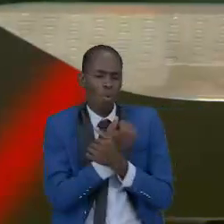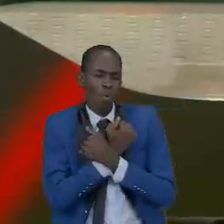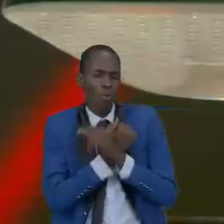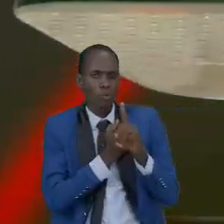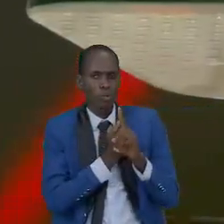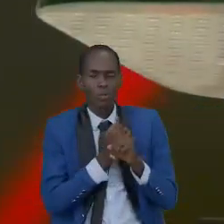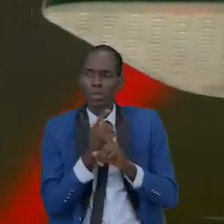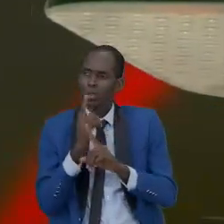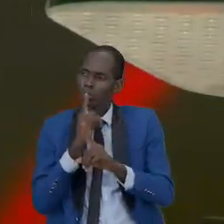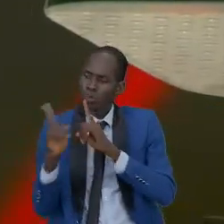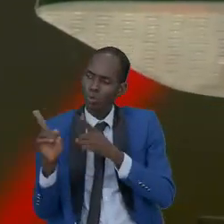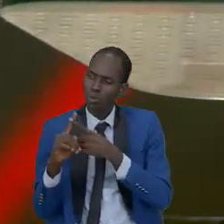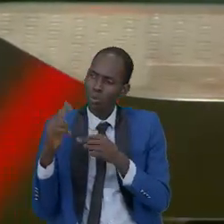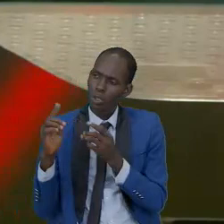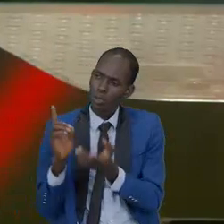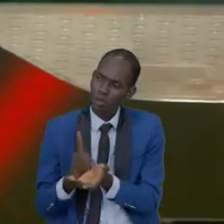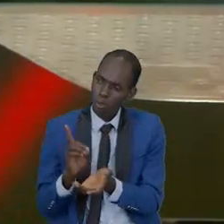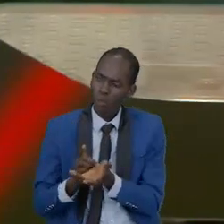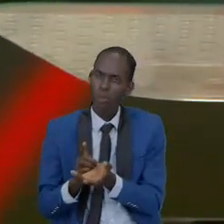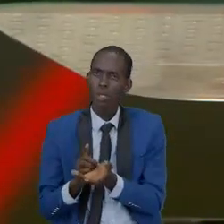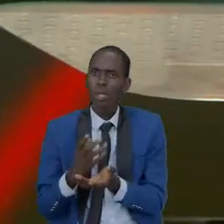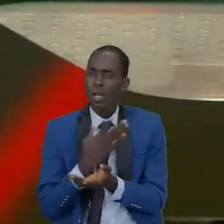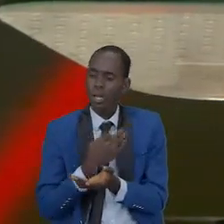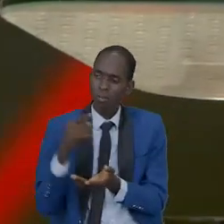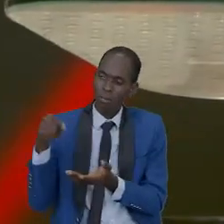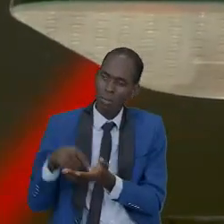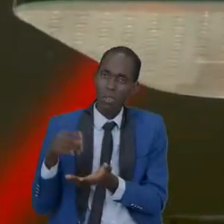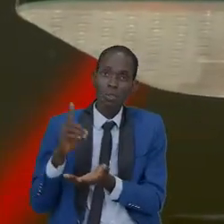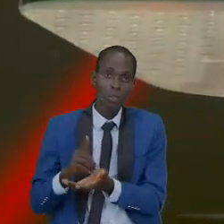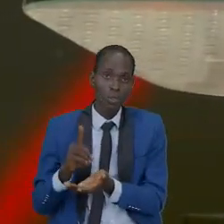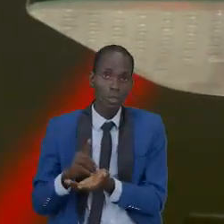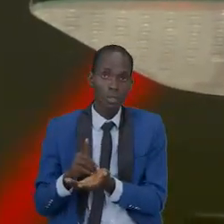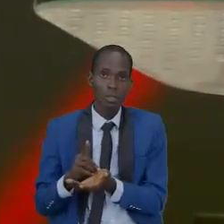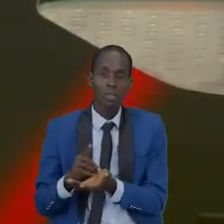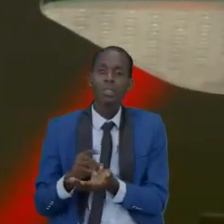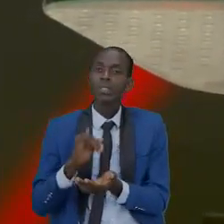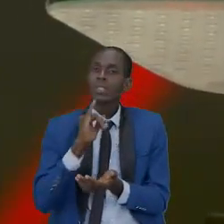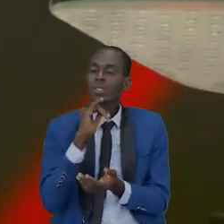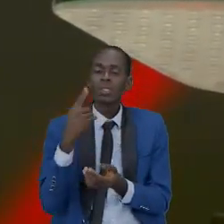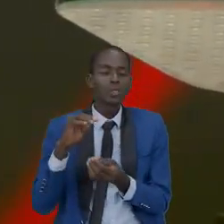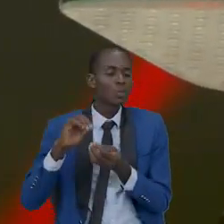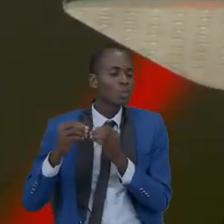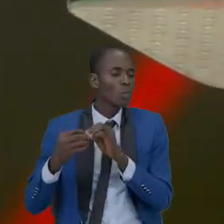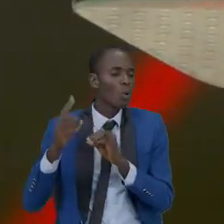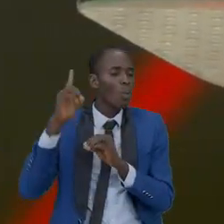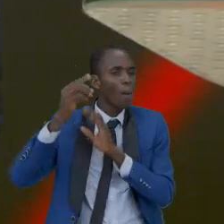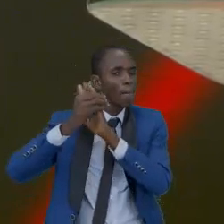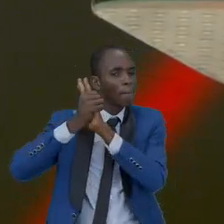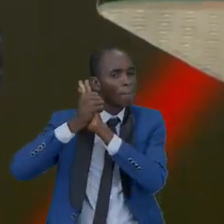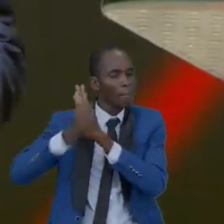spoke to a doctor, and this doctor is the number one expert in the